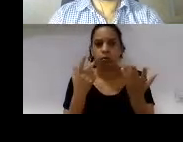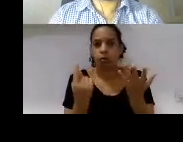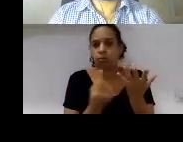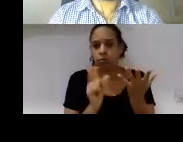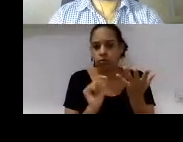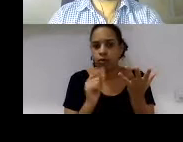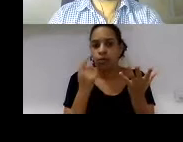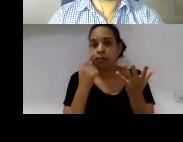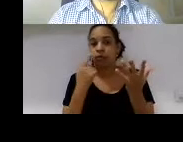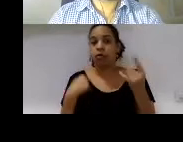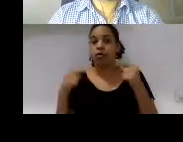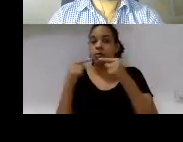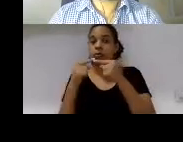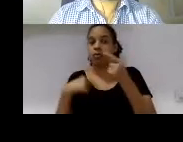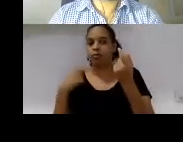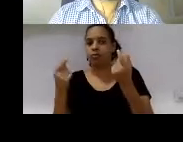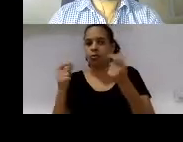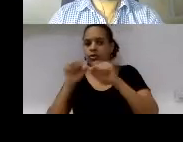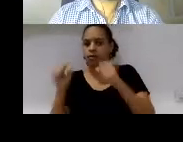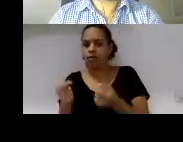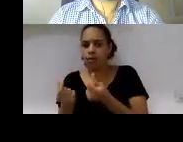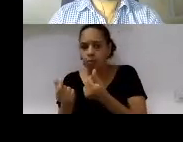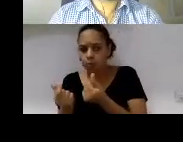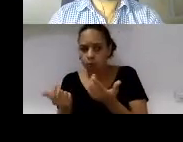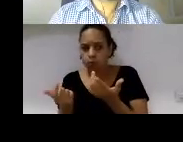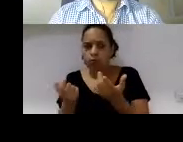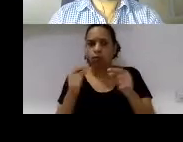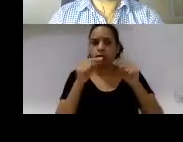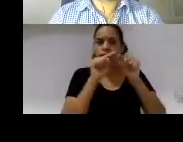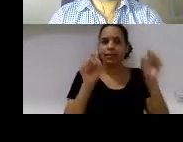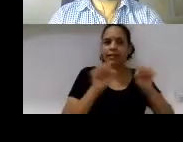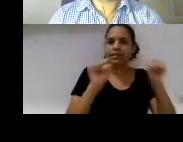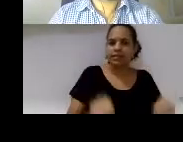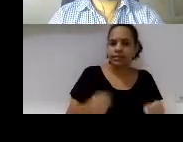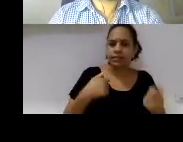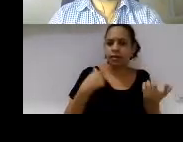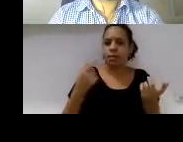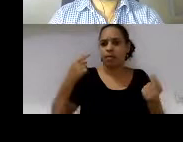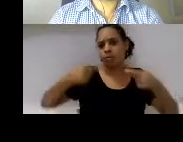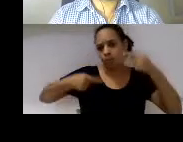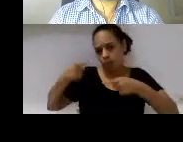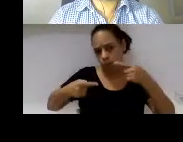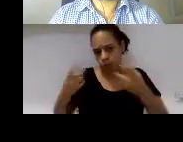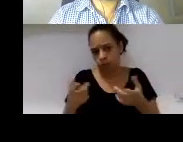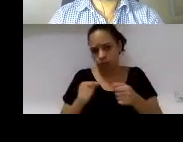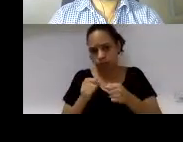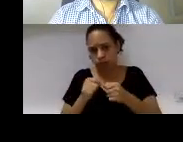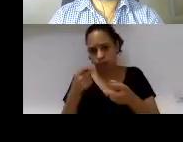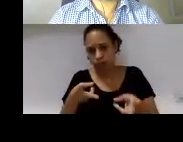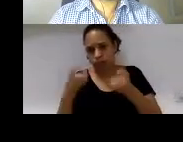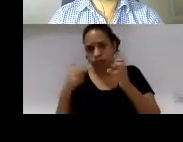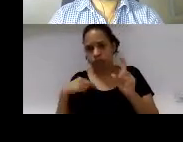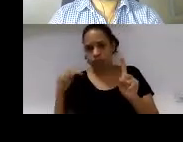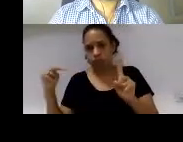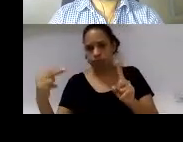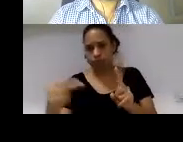grasp the present moment is to form a concept of it, which is different to trying to explain every little detail. We